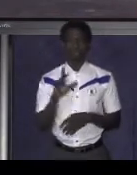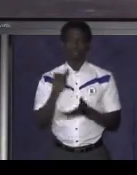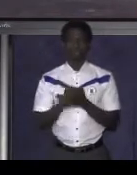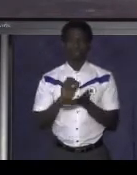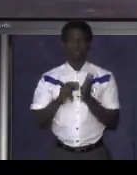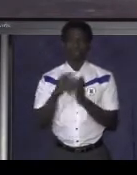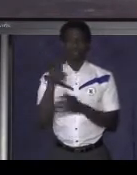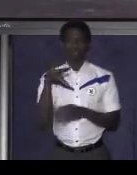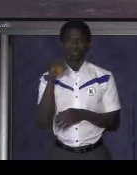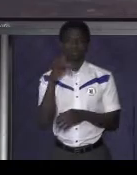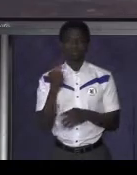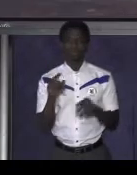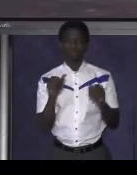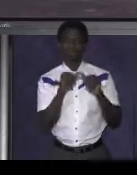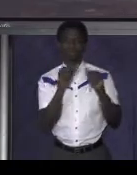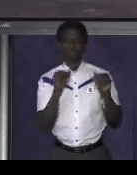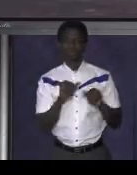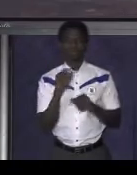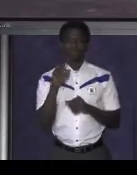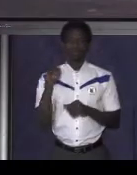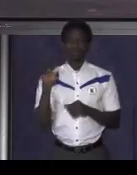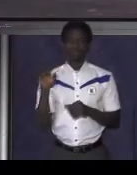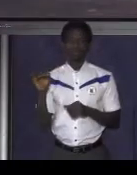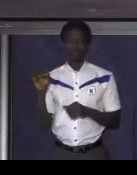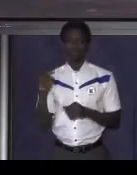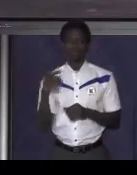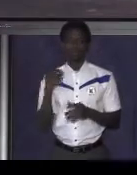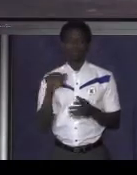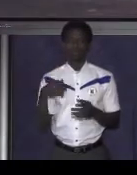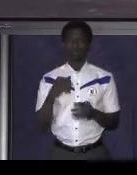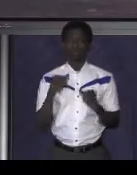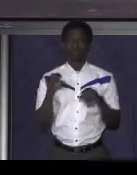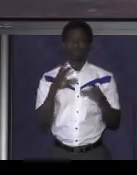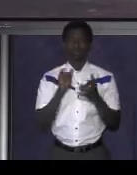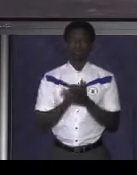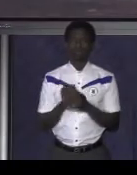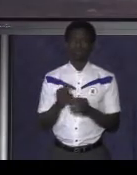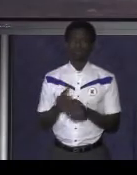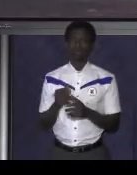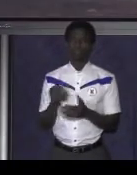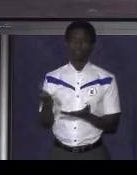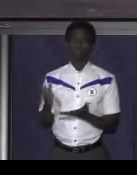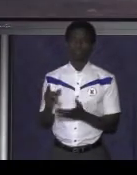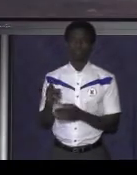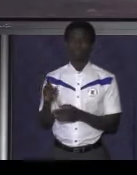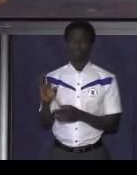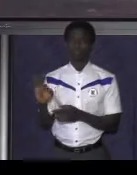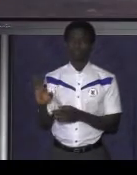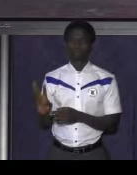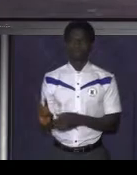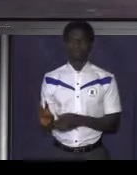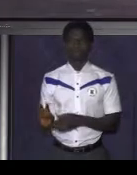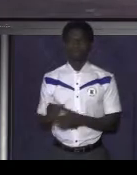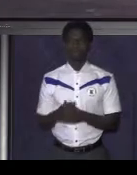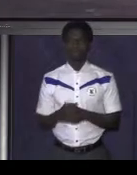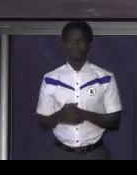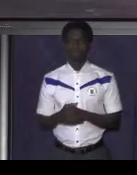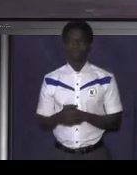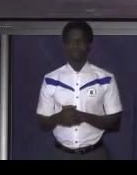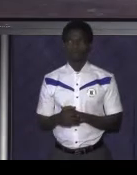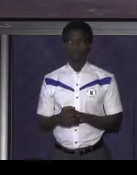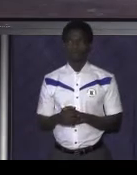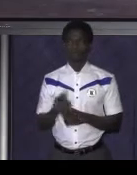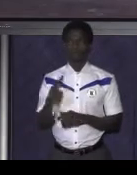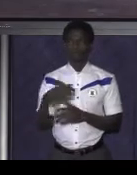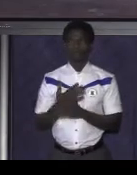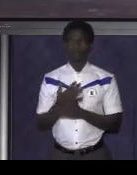you'll find the square root of 196. So we can do that quickly here. 196. Okay,